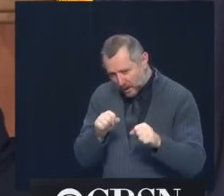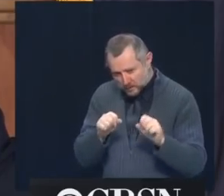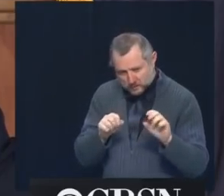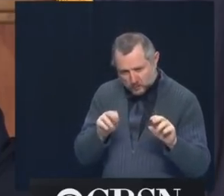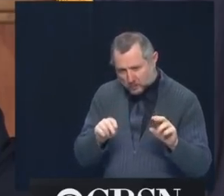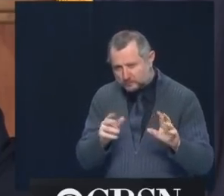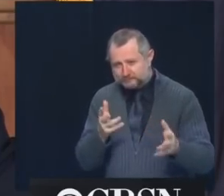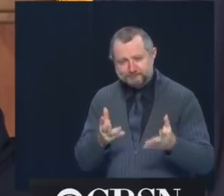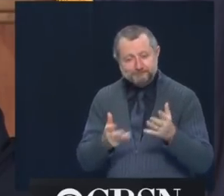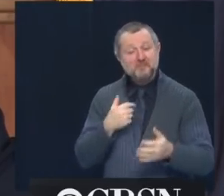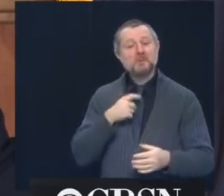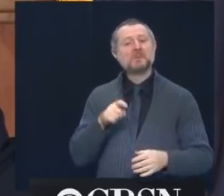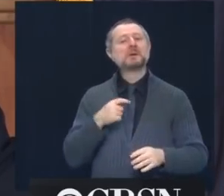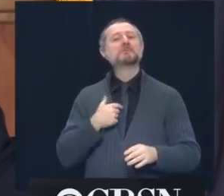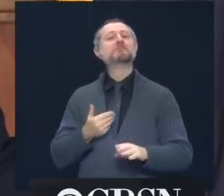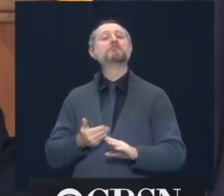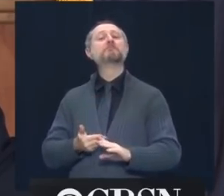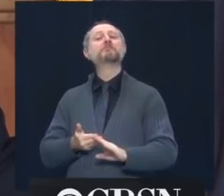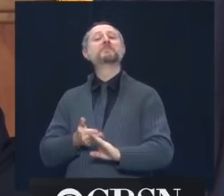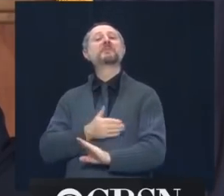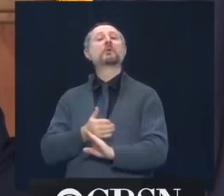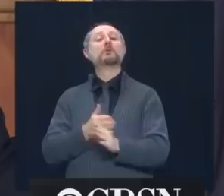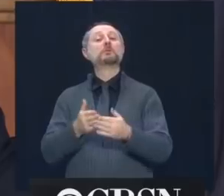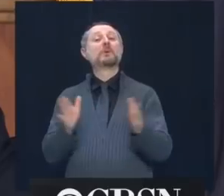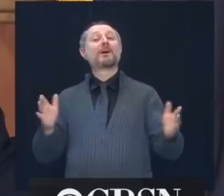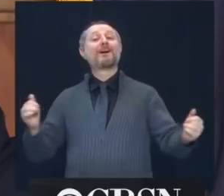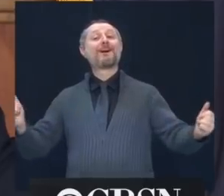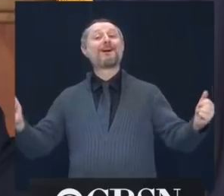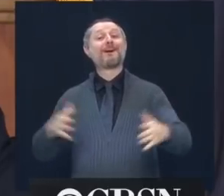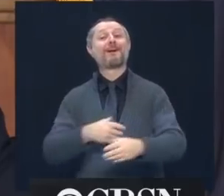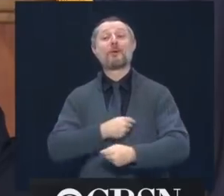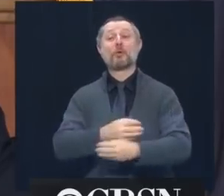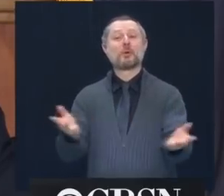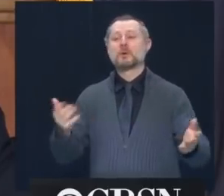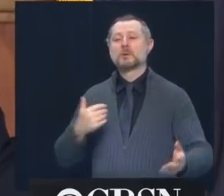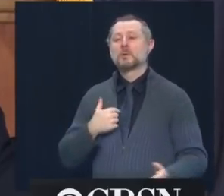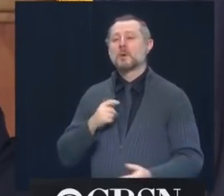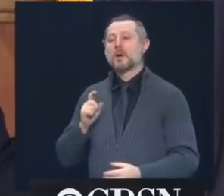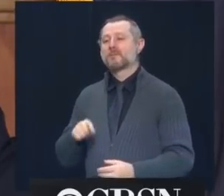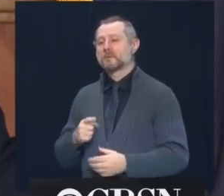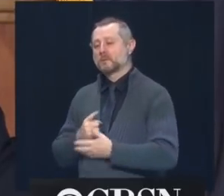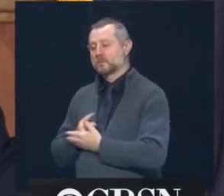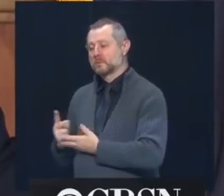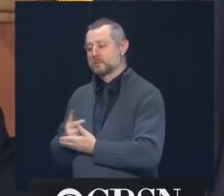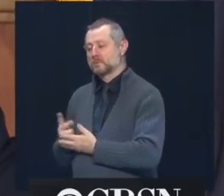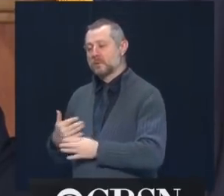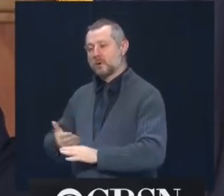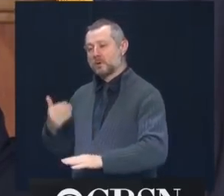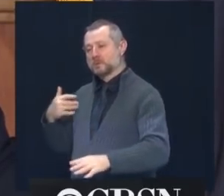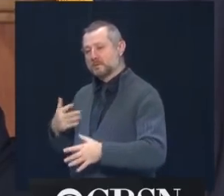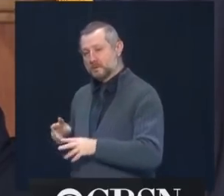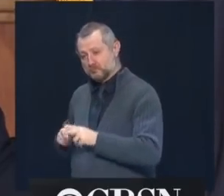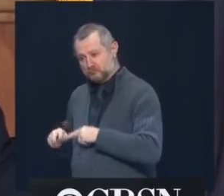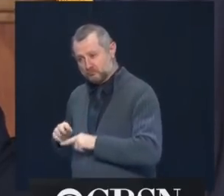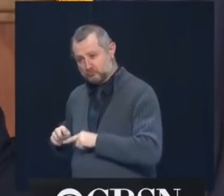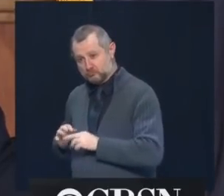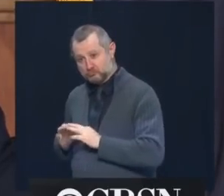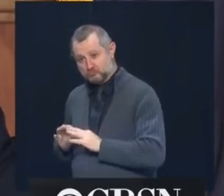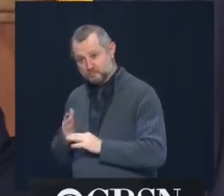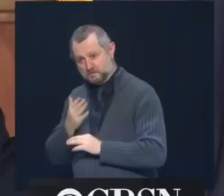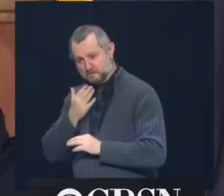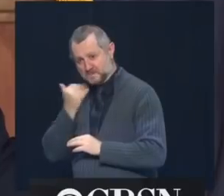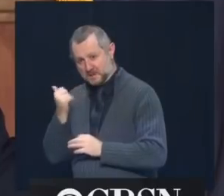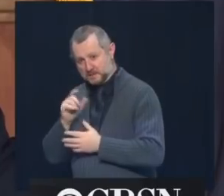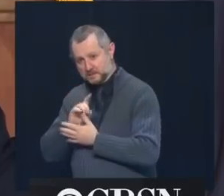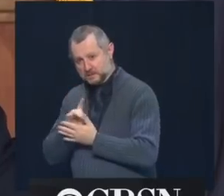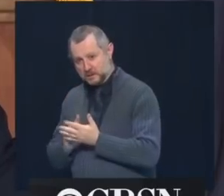obviously, general public distribution, then we will have designed and we'll lay out actual sites where